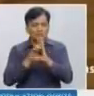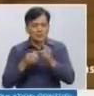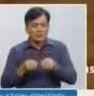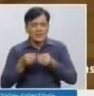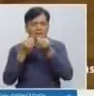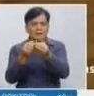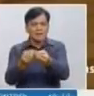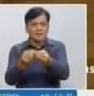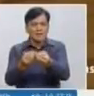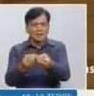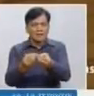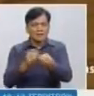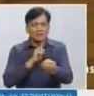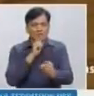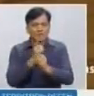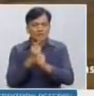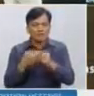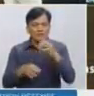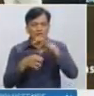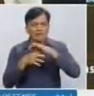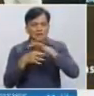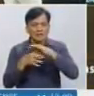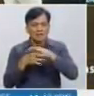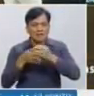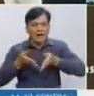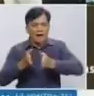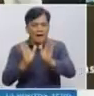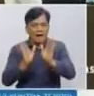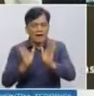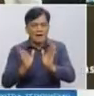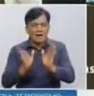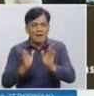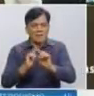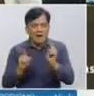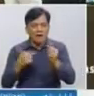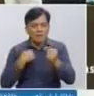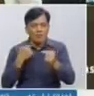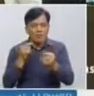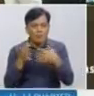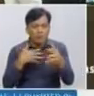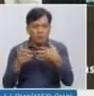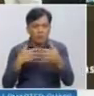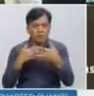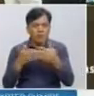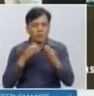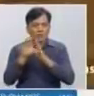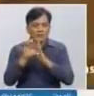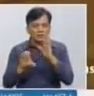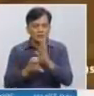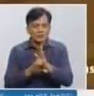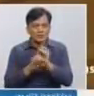Constitution under which I was elected permits, or under whatever